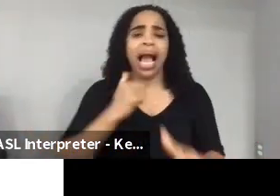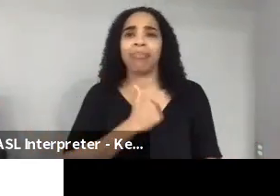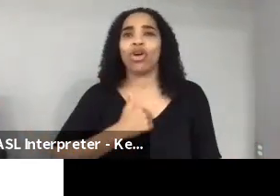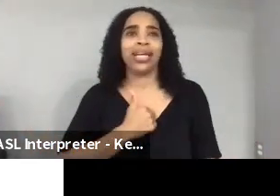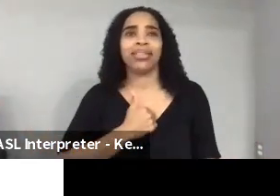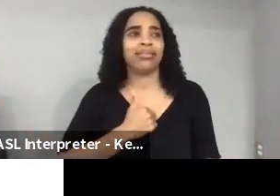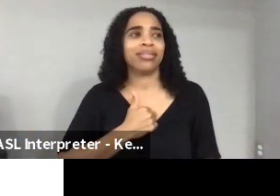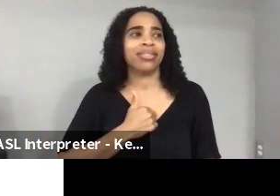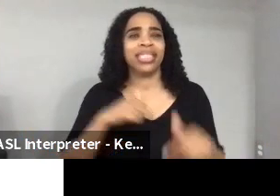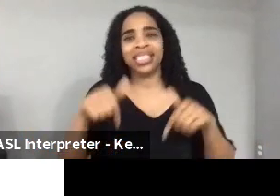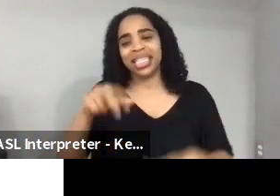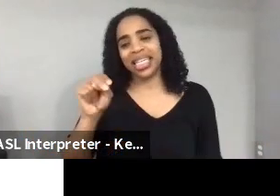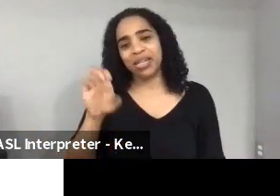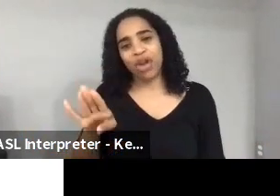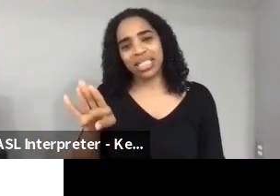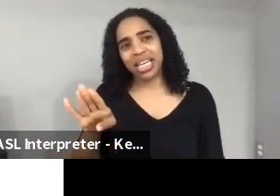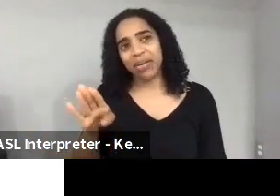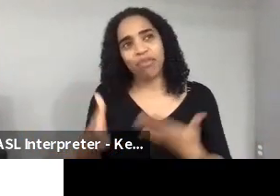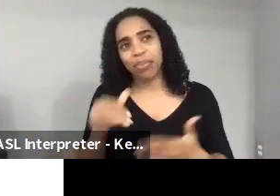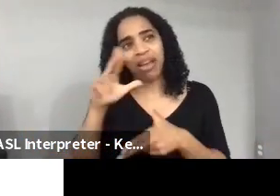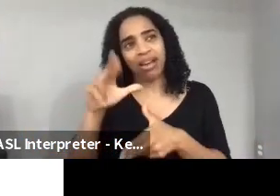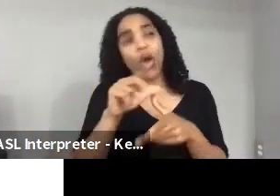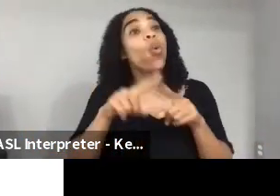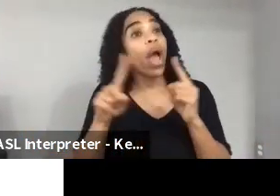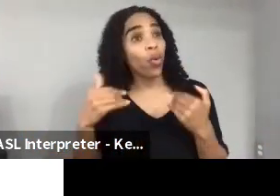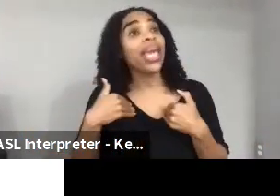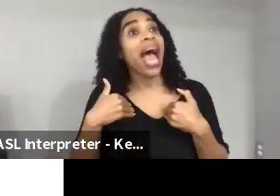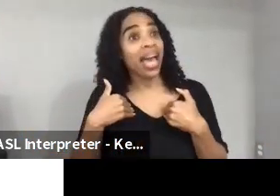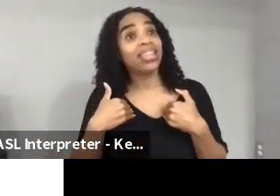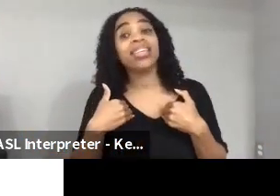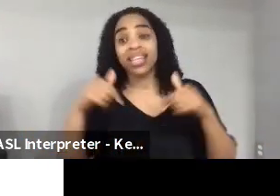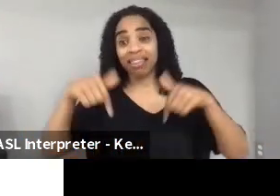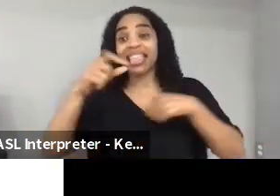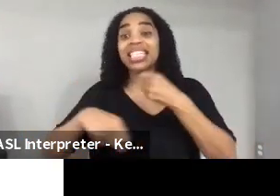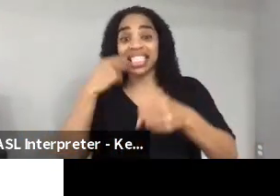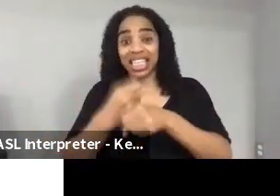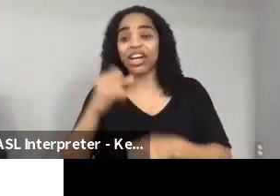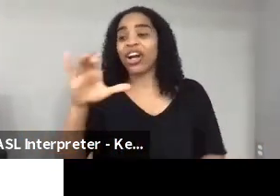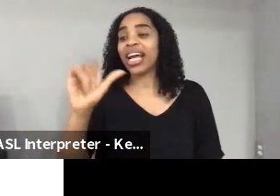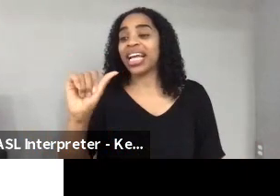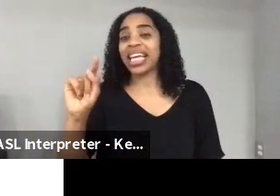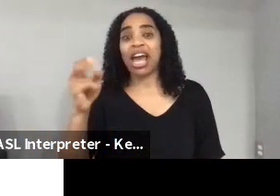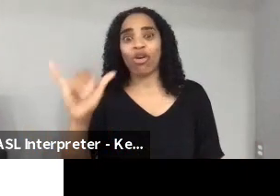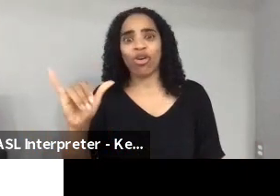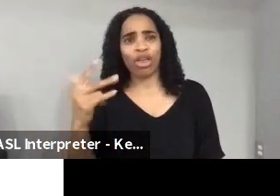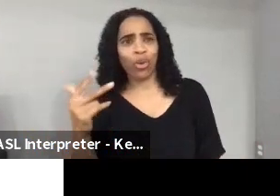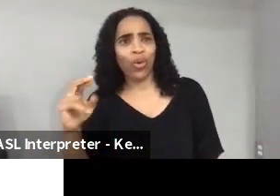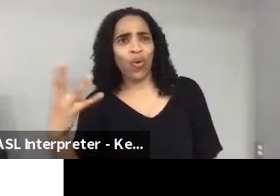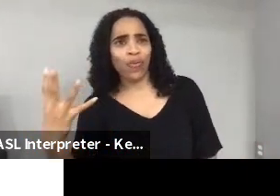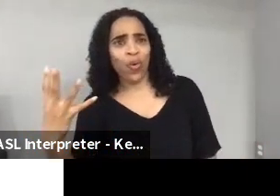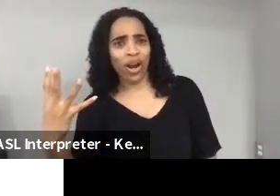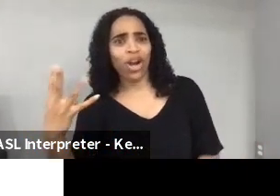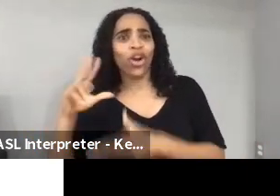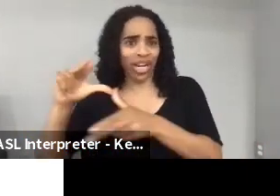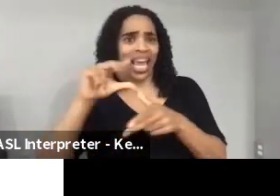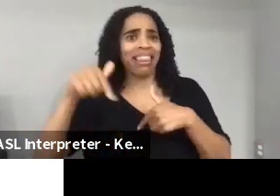hurricane in Nebraska, probably, although we had the Iowa derecho this year, which was a category 3 or 4